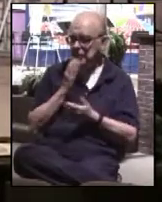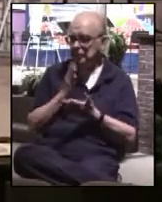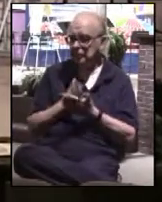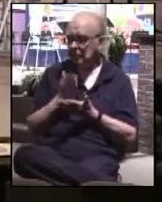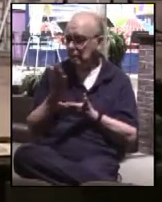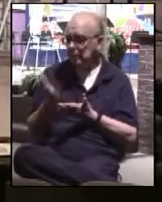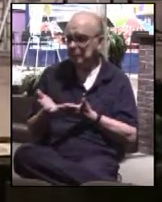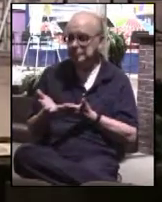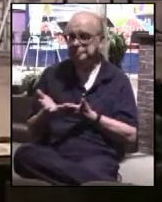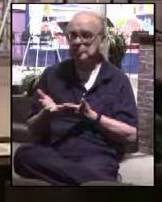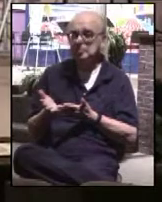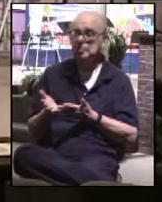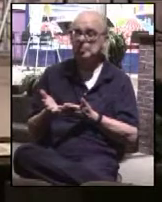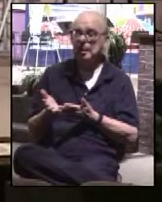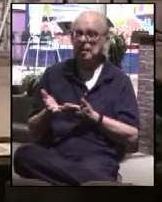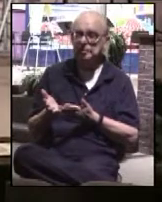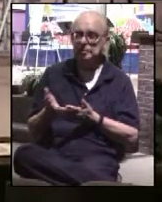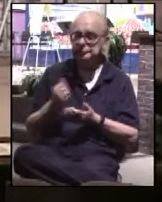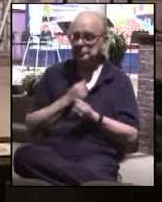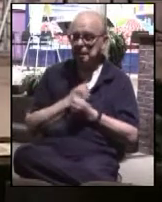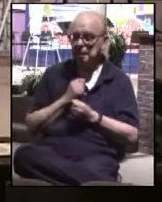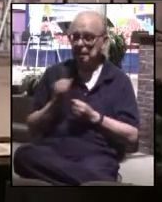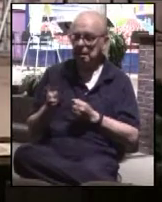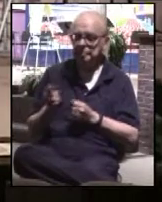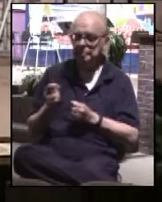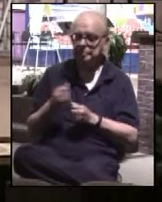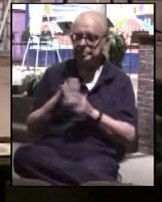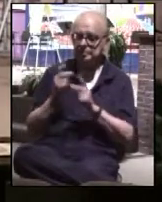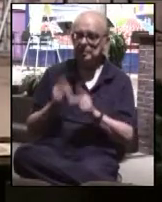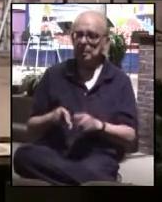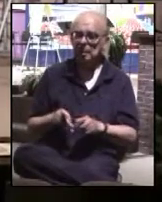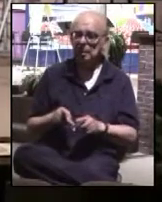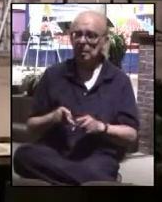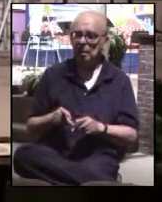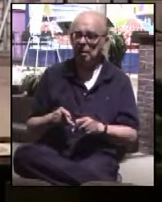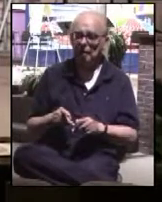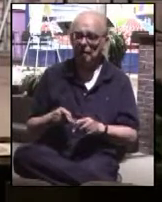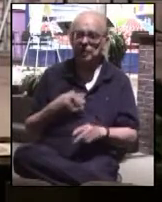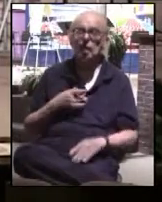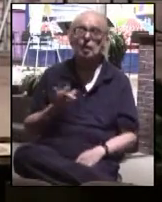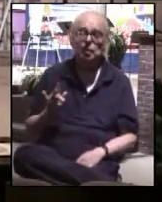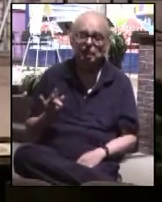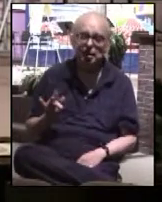there my love goes to everyone that's that's hurting